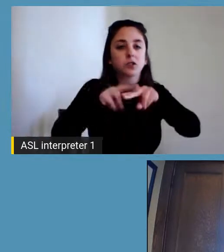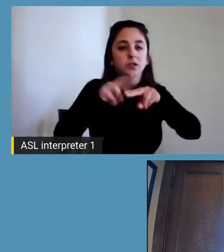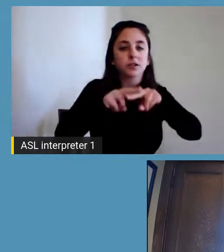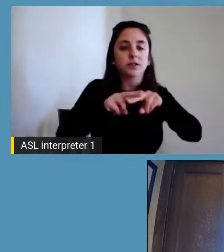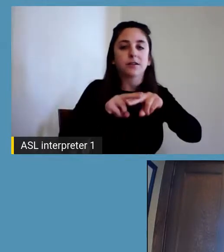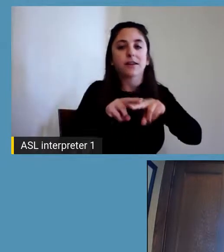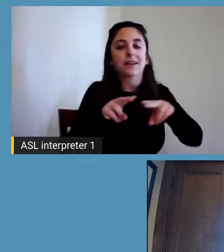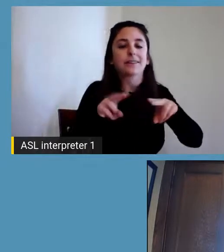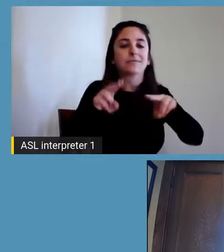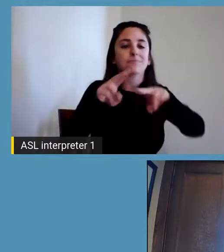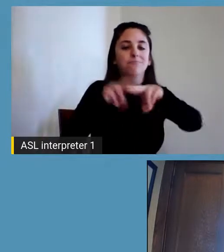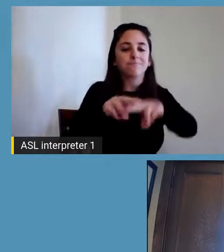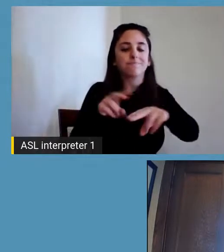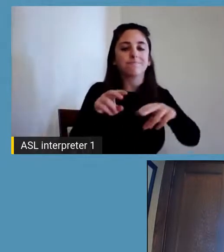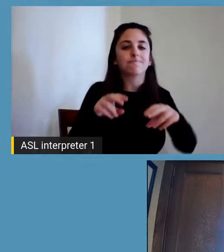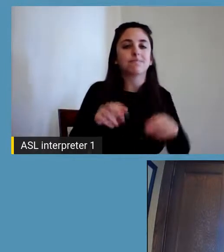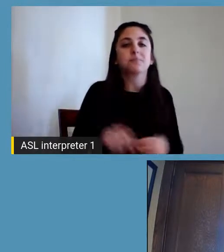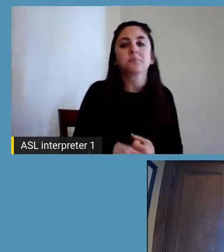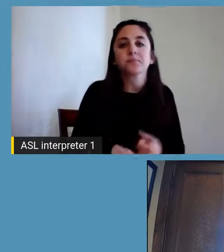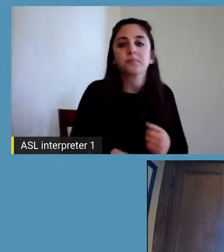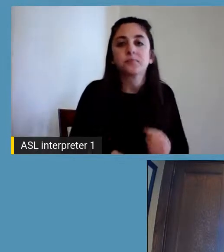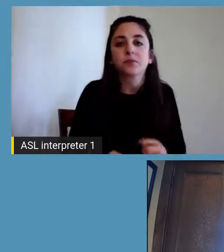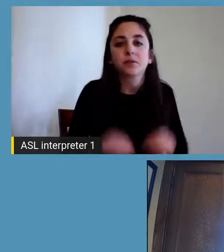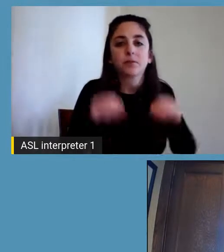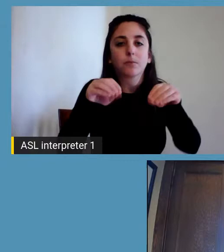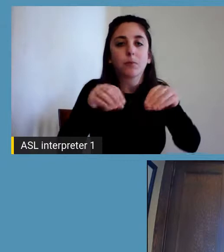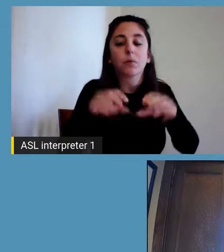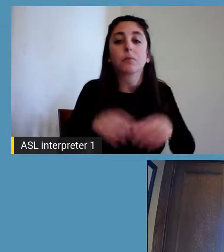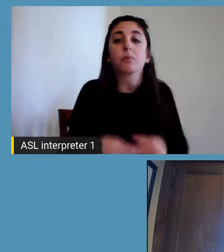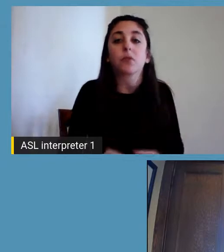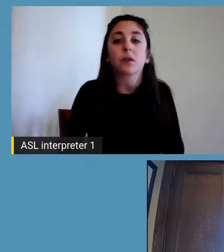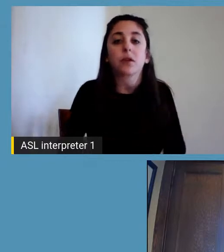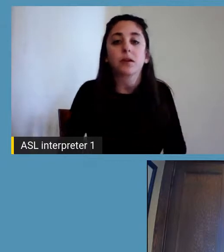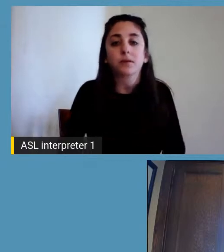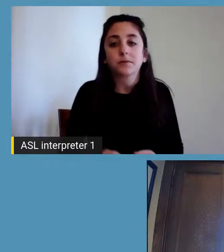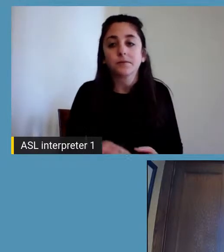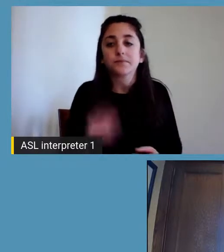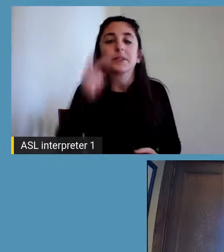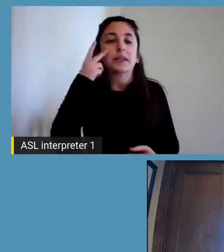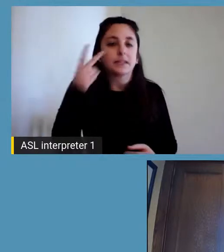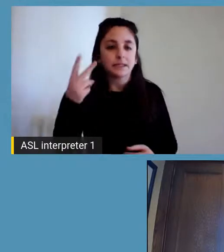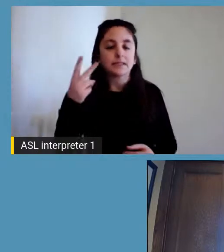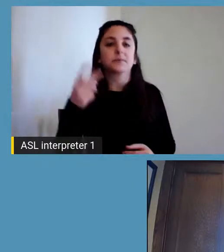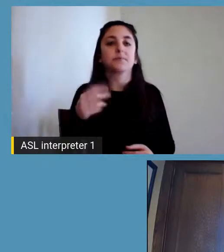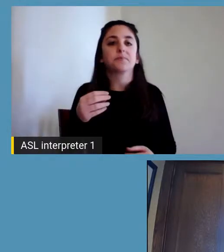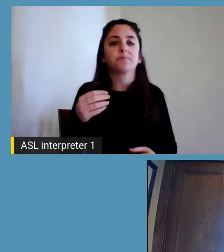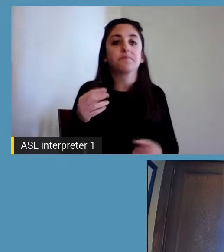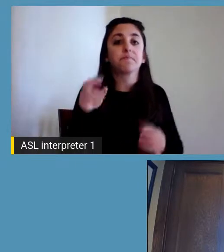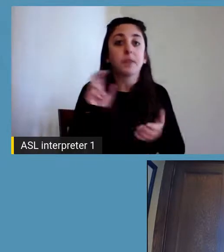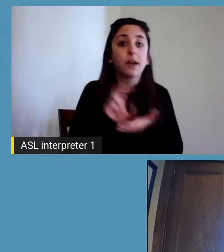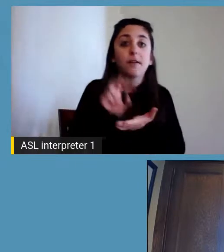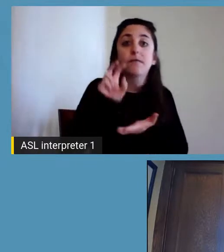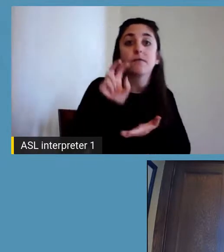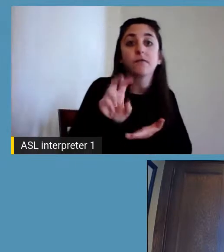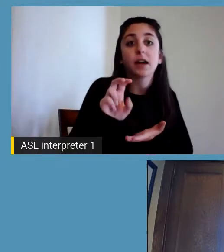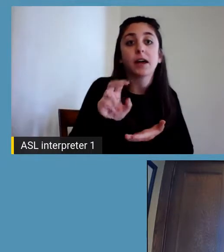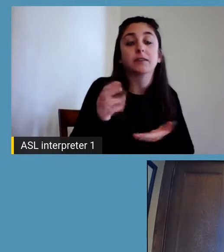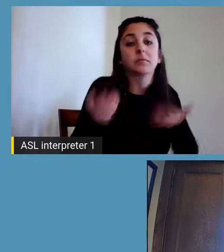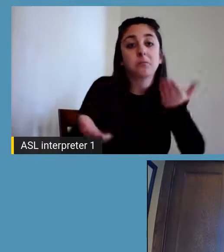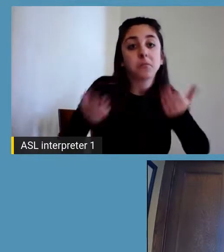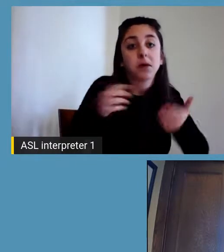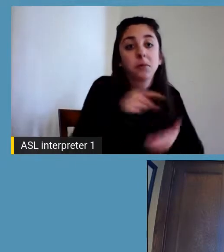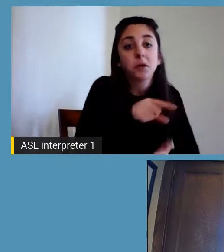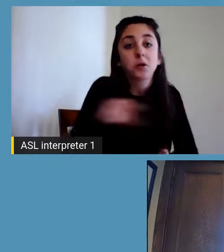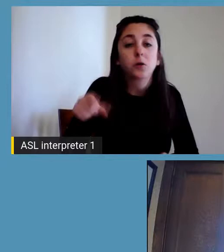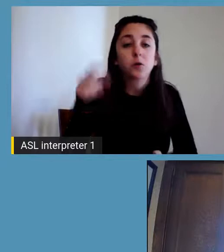think where you have to possibly consider some investment is sometimes when you're scanning something, although